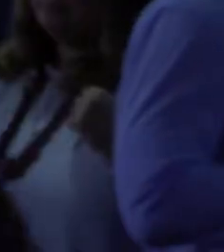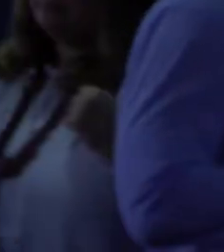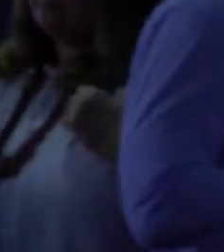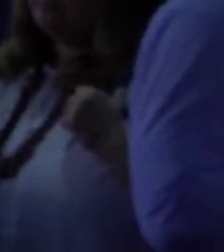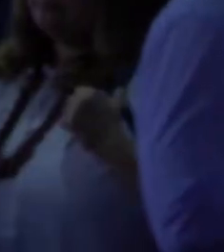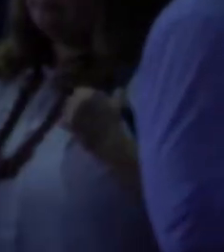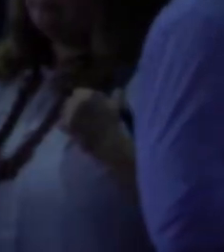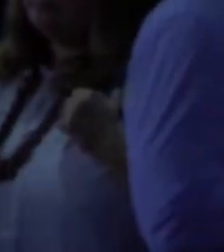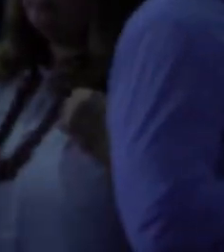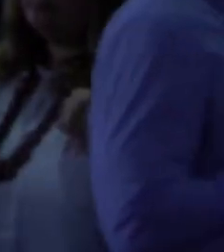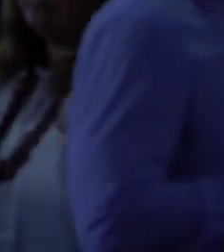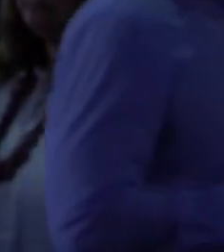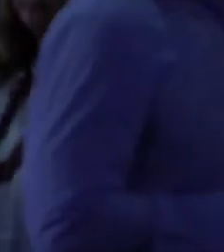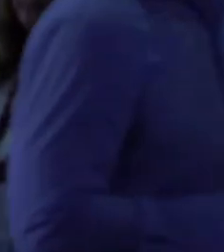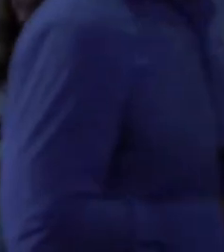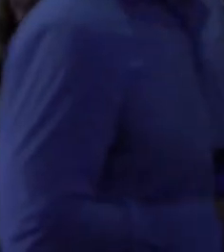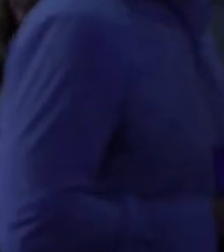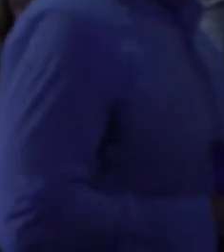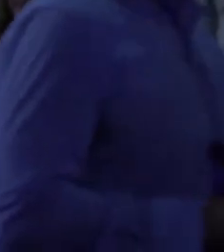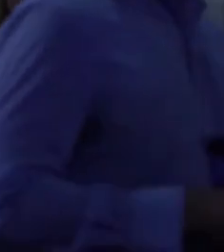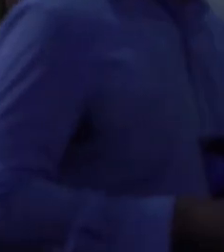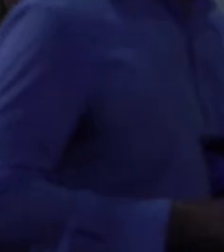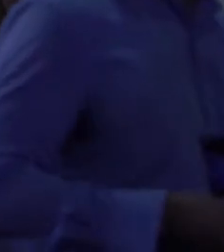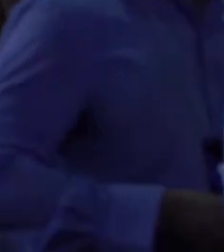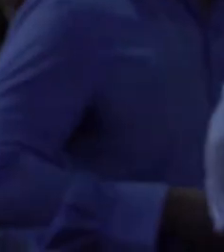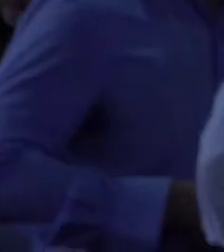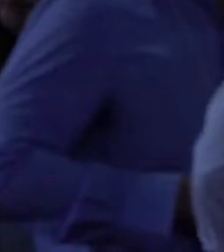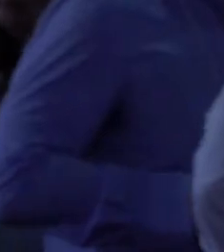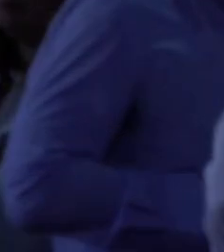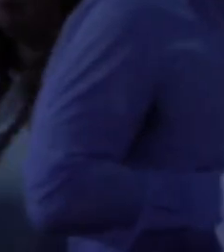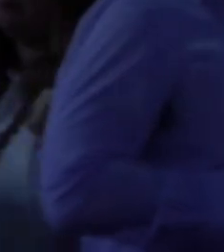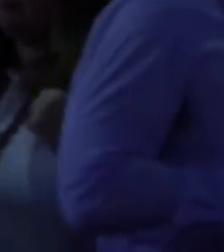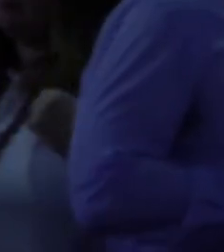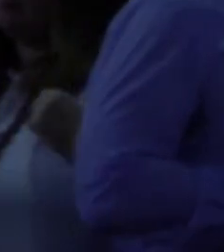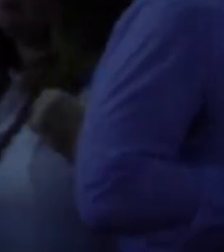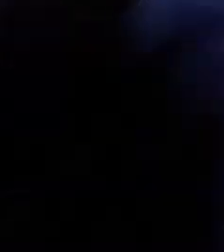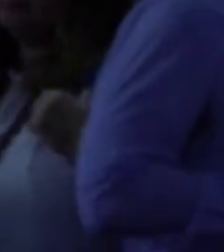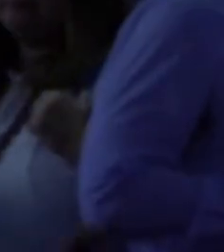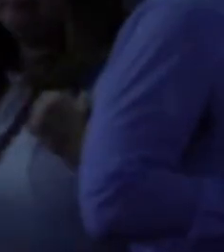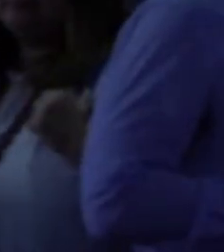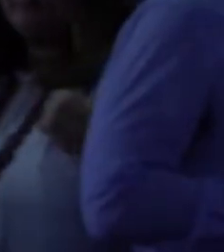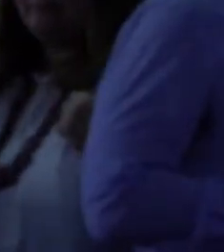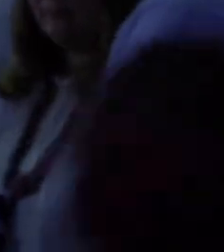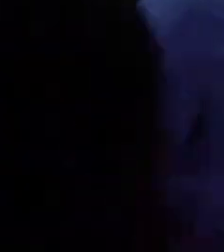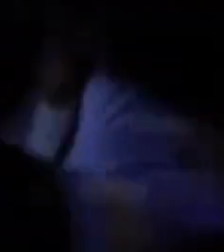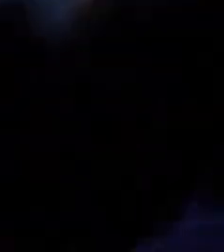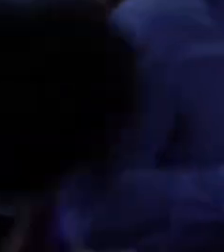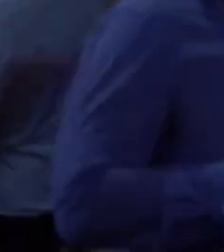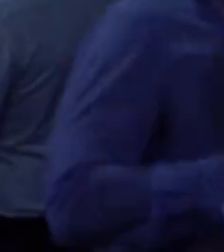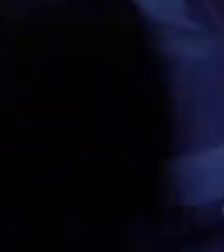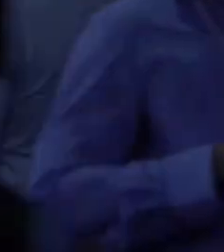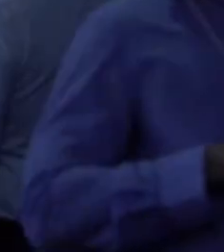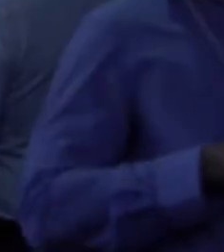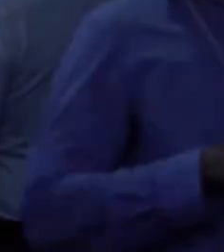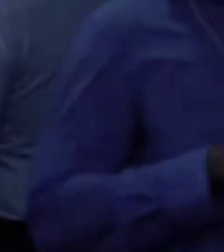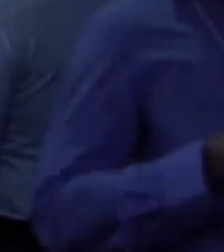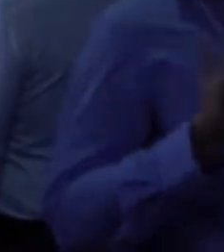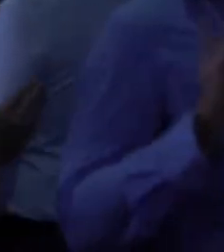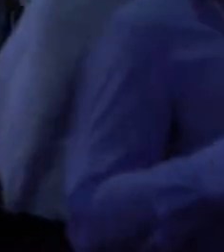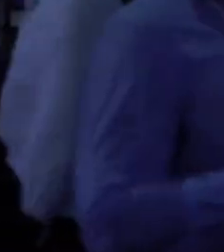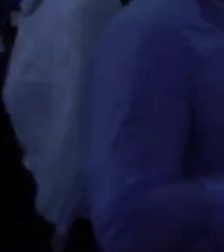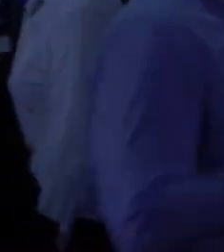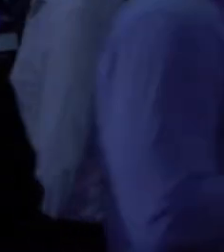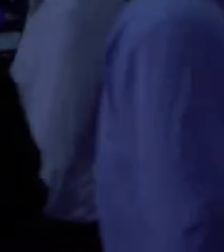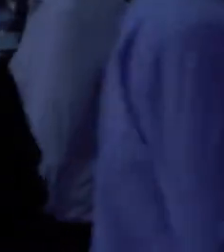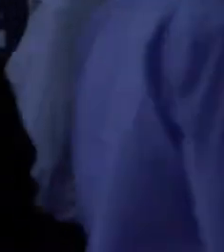Acorda, se liga. Eles estão vindo aí, ó. A sensação do momento. Não tem jeito. Vocês estão preparados para